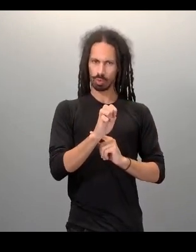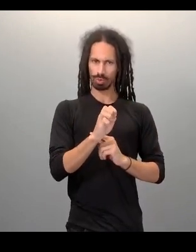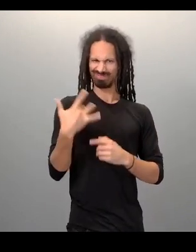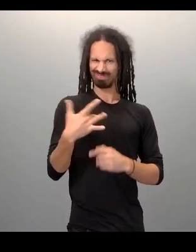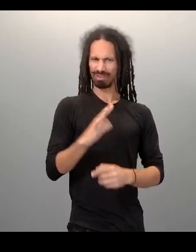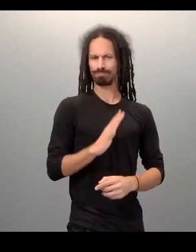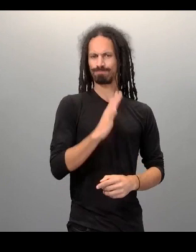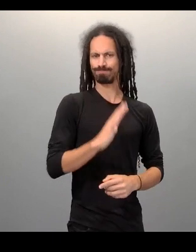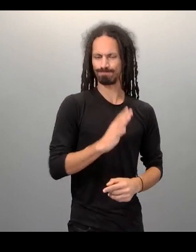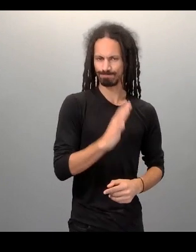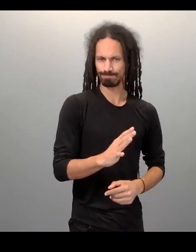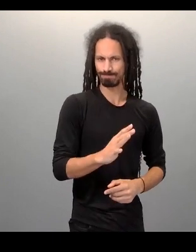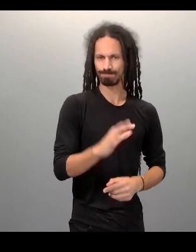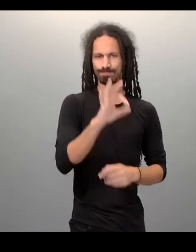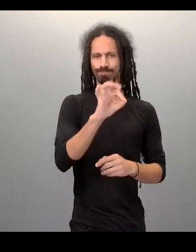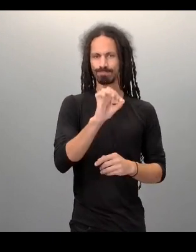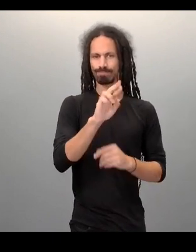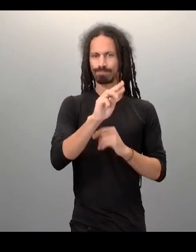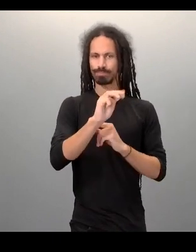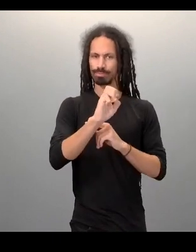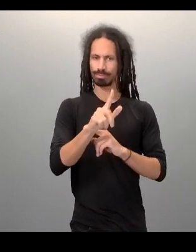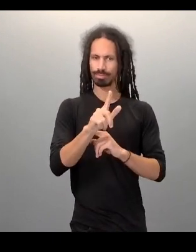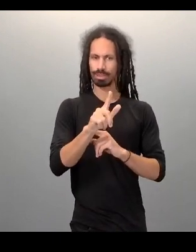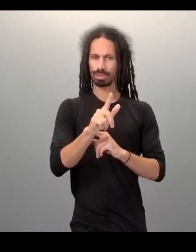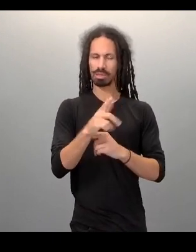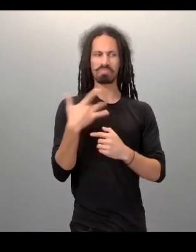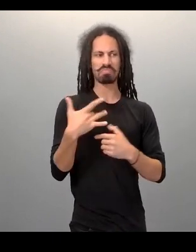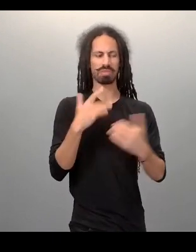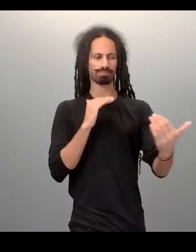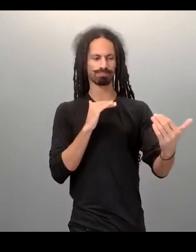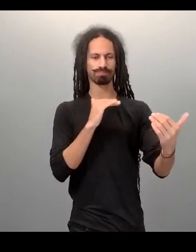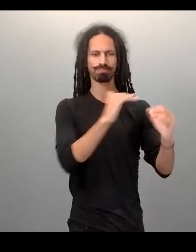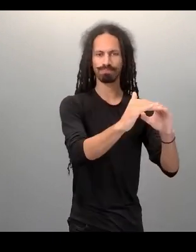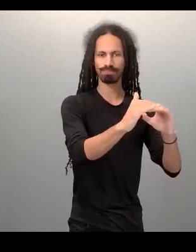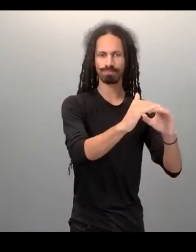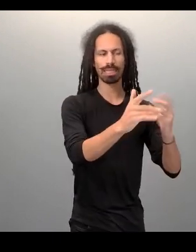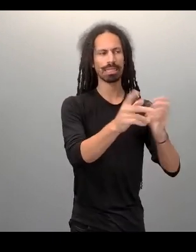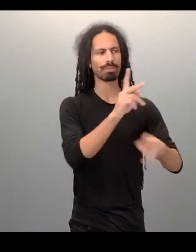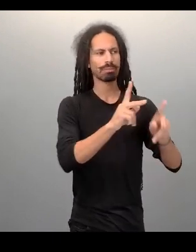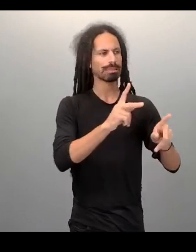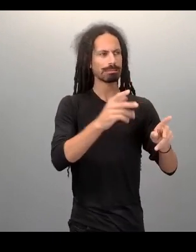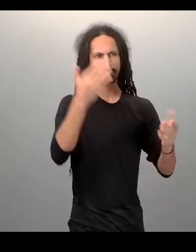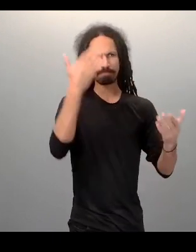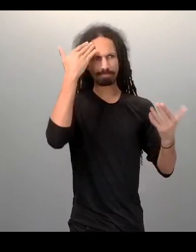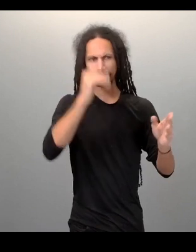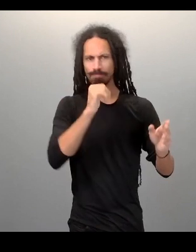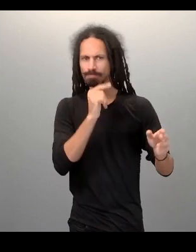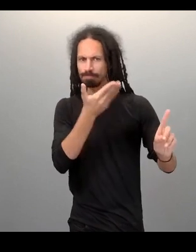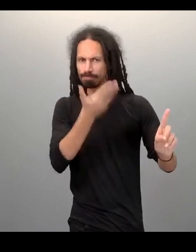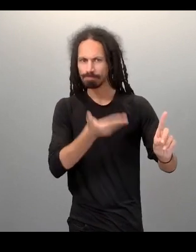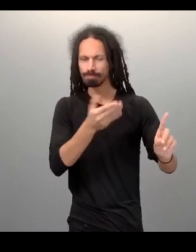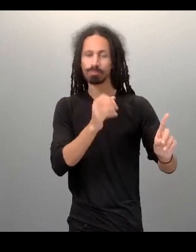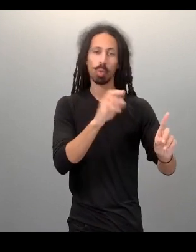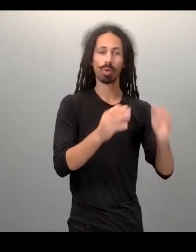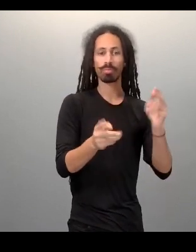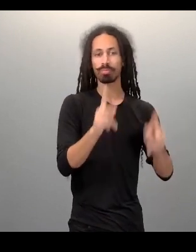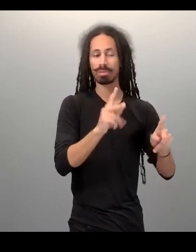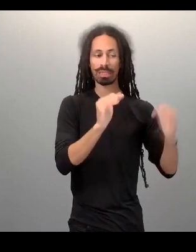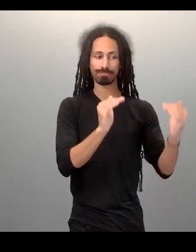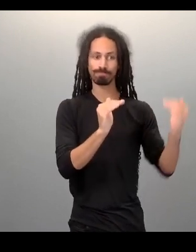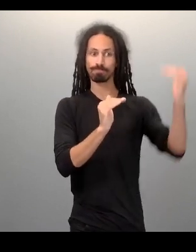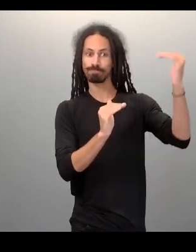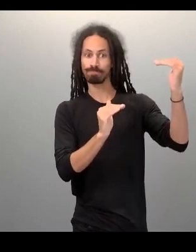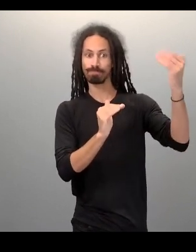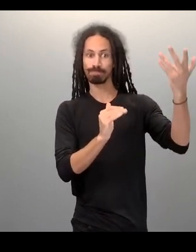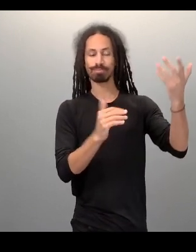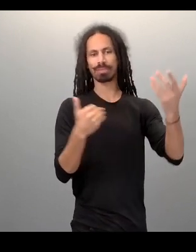tone. It is sent to people you don't know well or people in a position of authority. It has a defined structure with